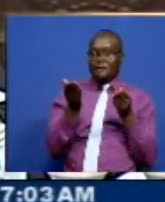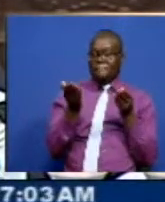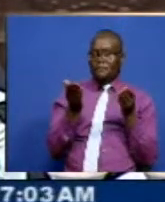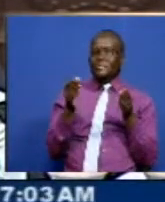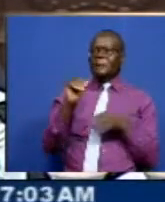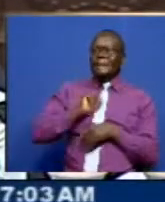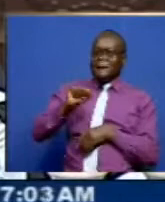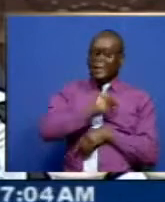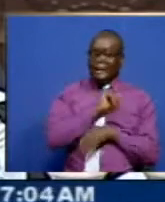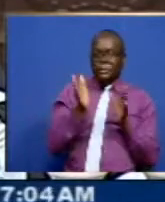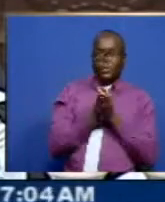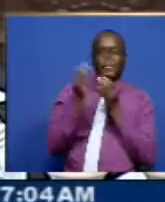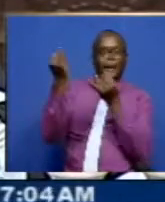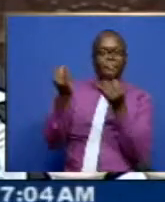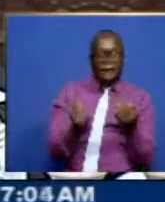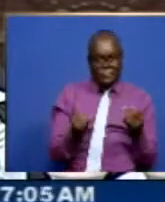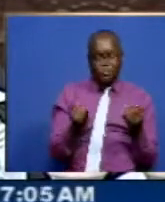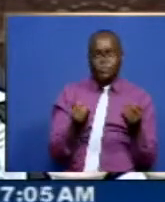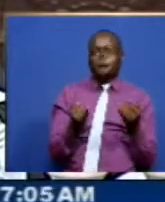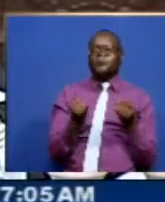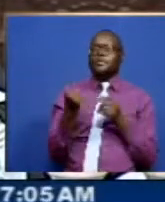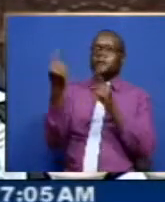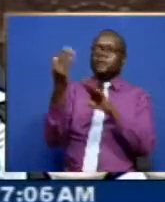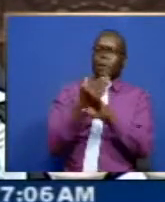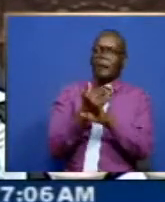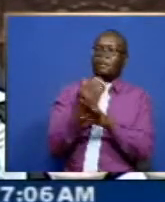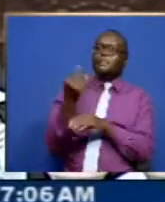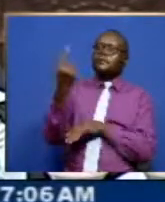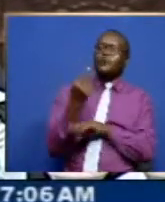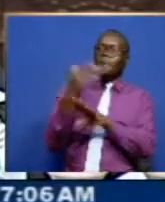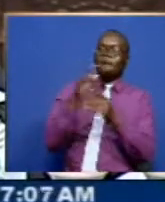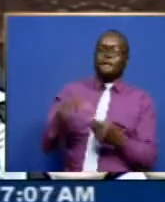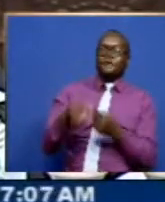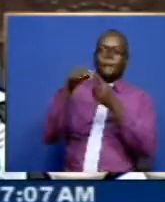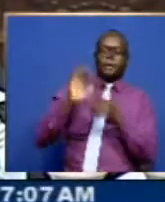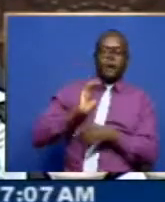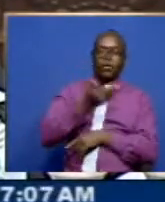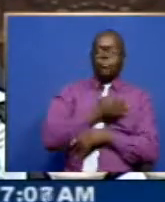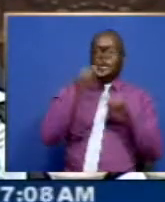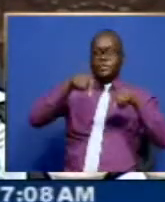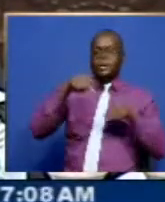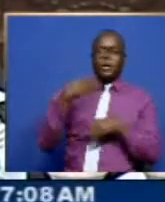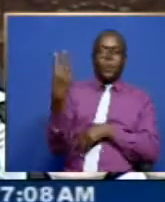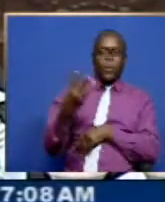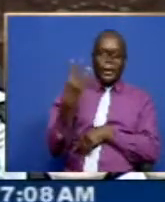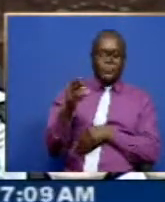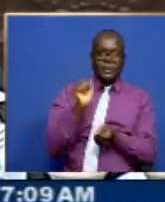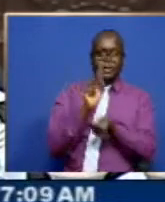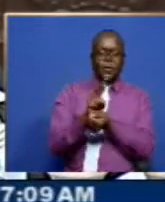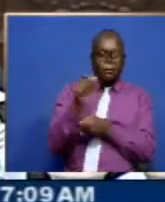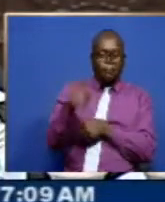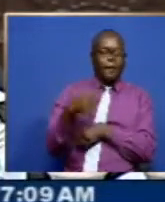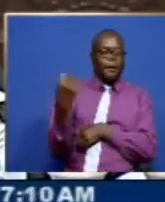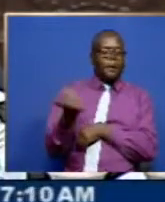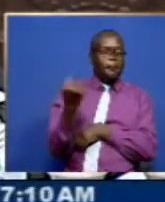with invitations to appear before the Special Committee today, Wednesday, 12th of